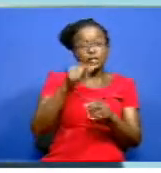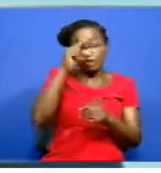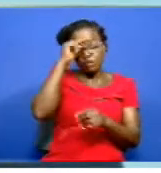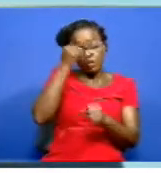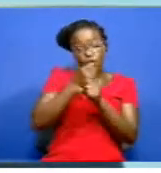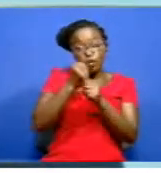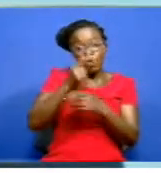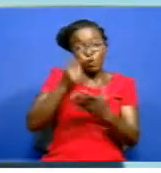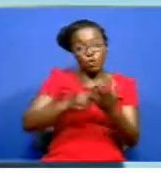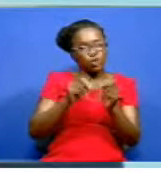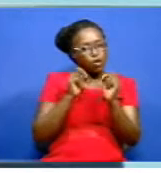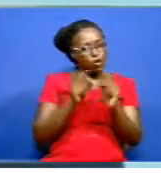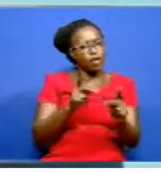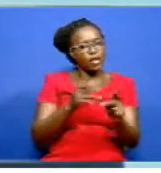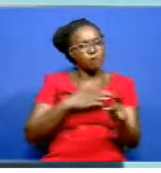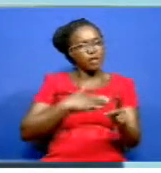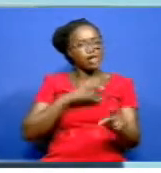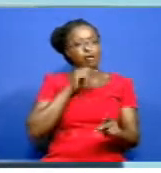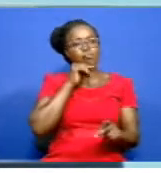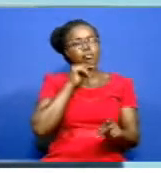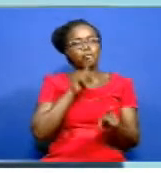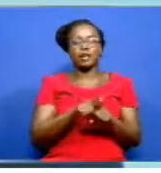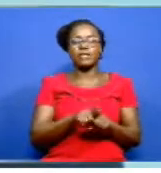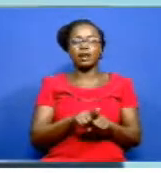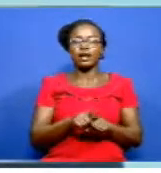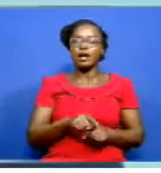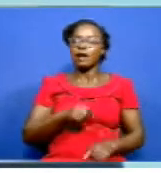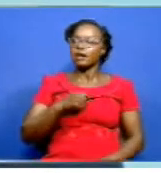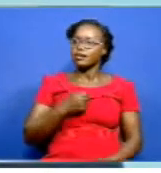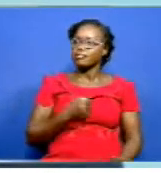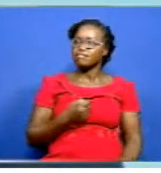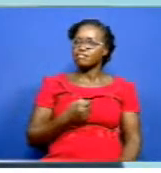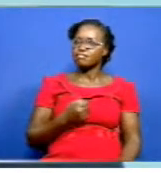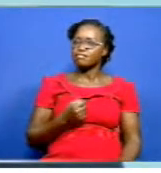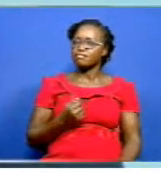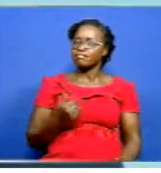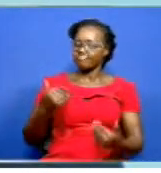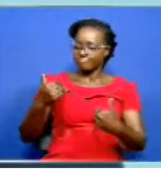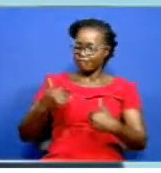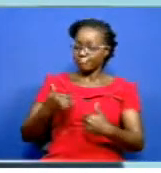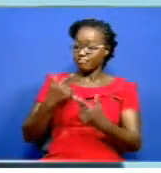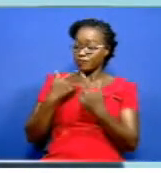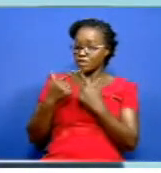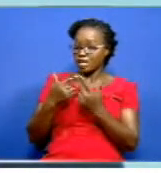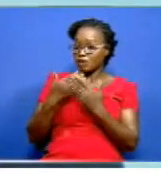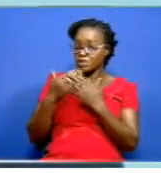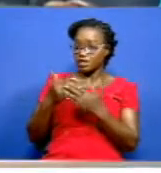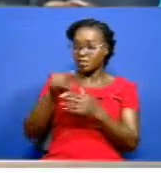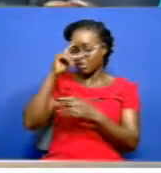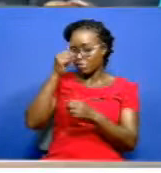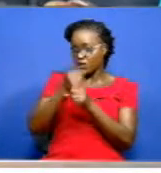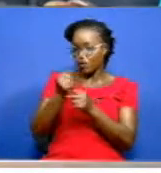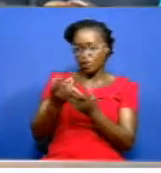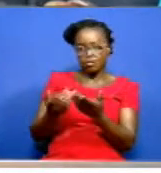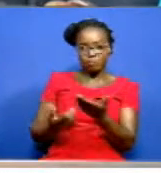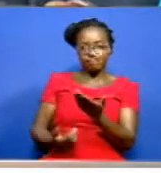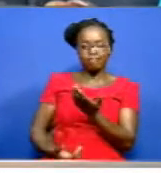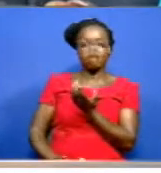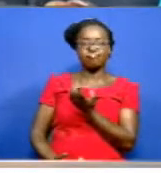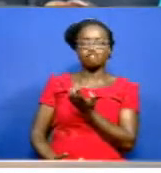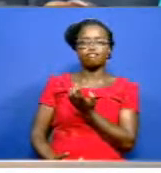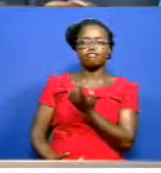yangu. I get your point, and I appreciate what the government is doing. My question was in regards to